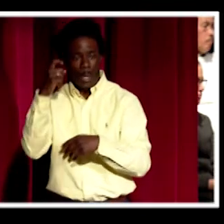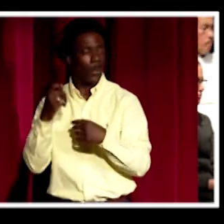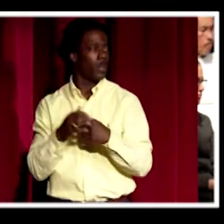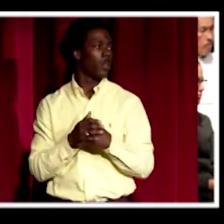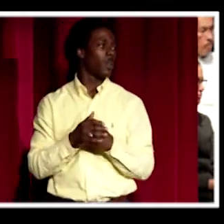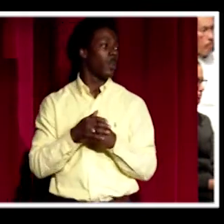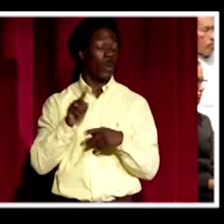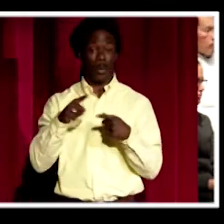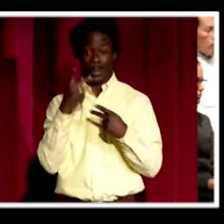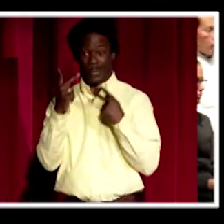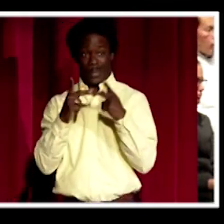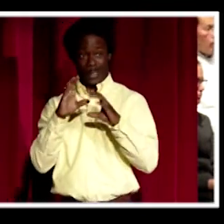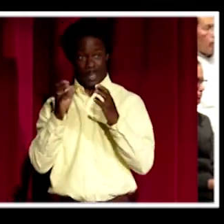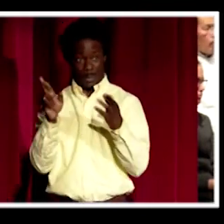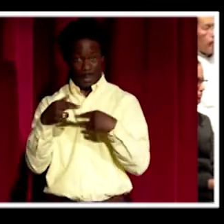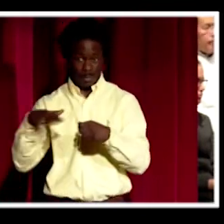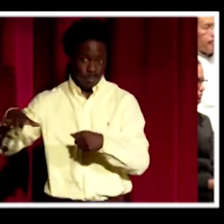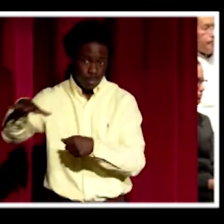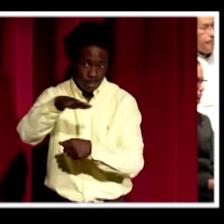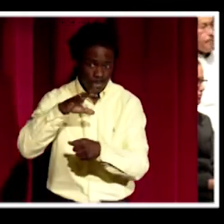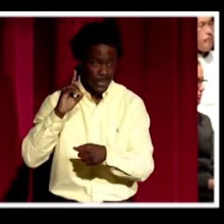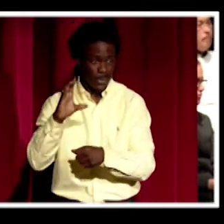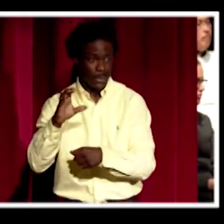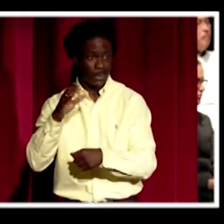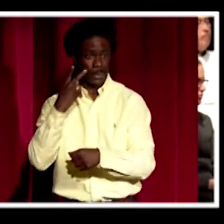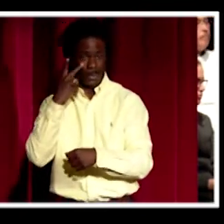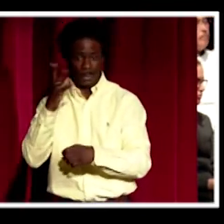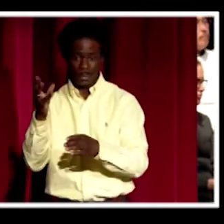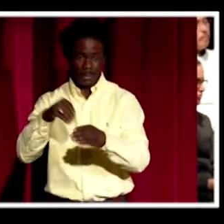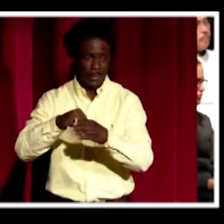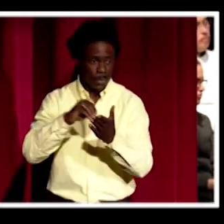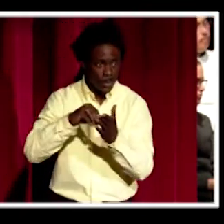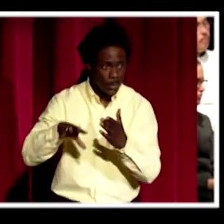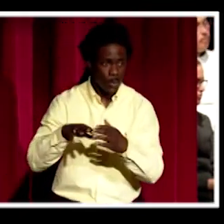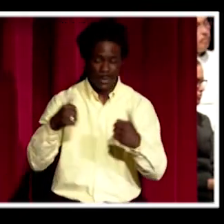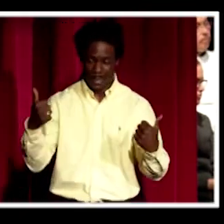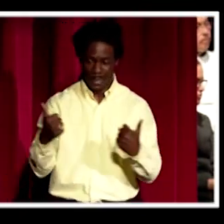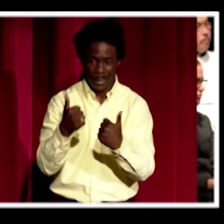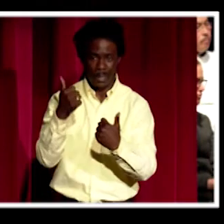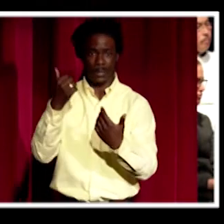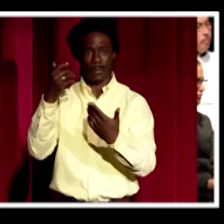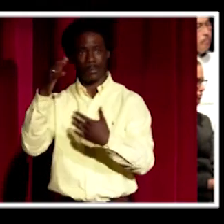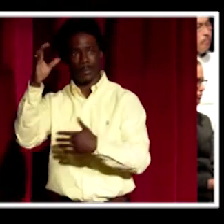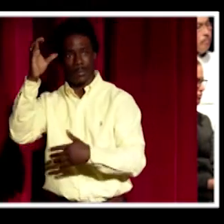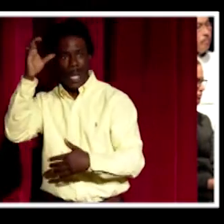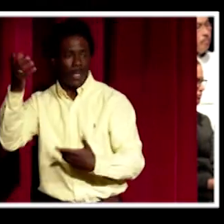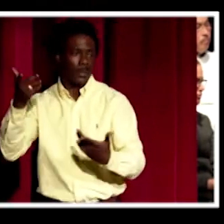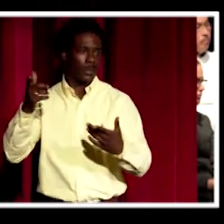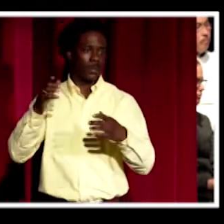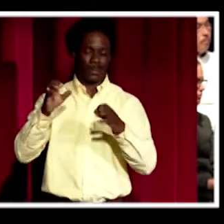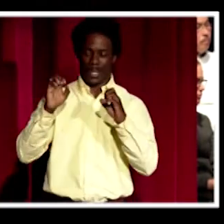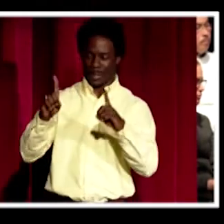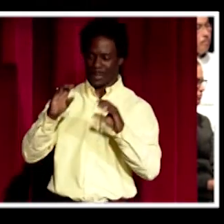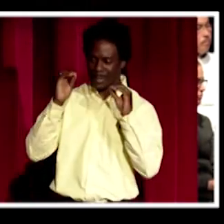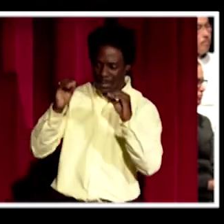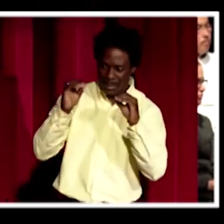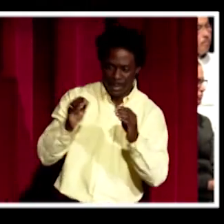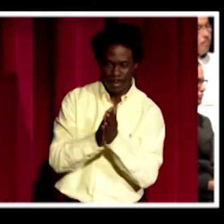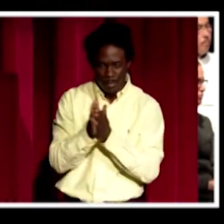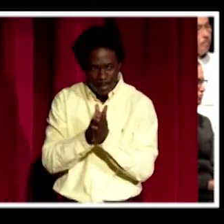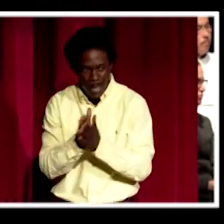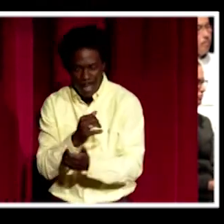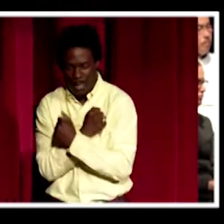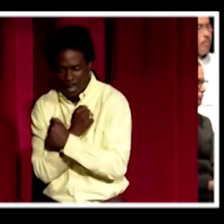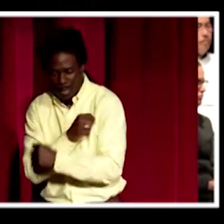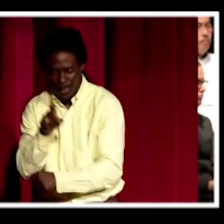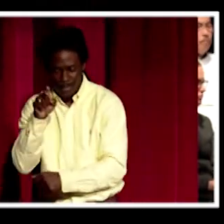visit classrooms across the city, you see engaged students, challenging content, and educators who are teaching with the passion and love